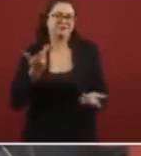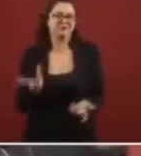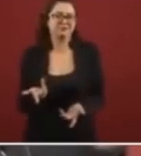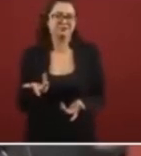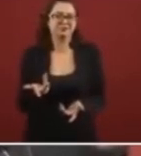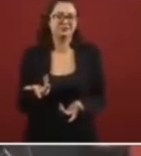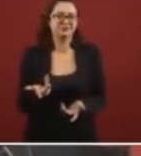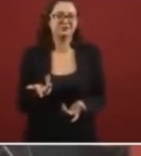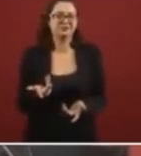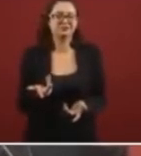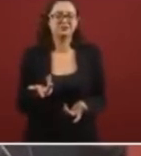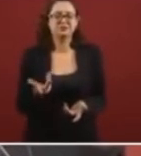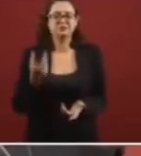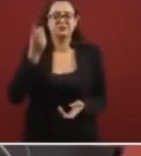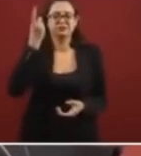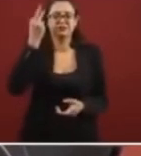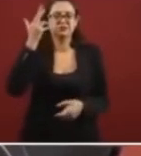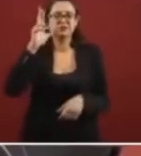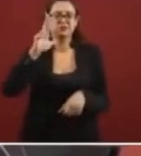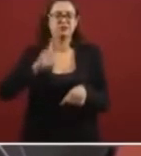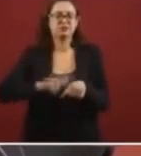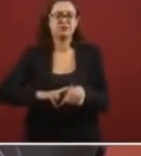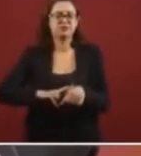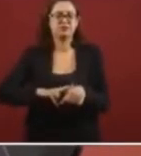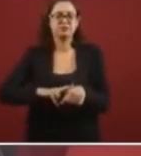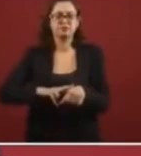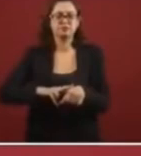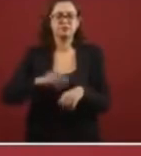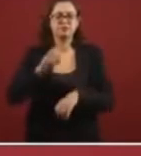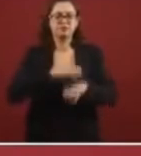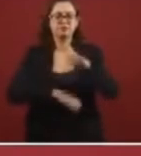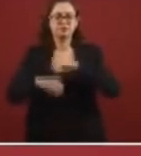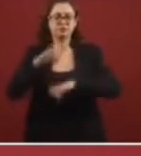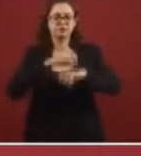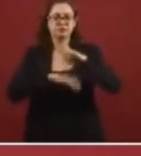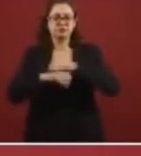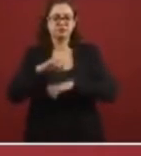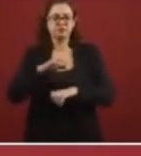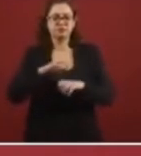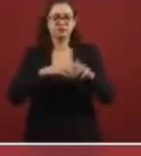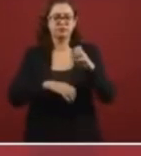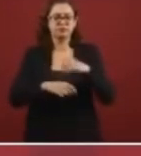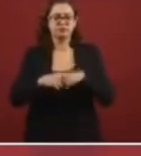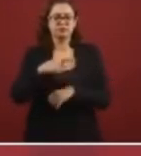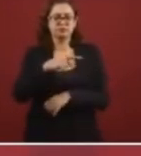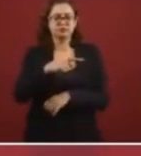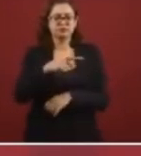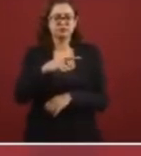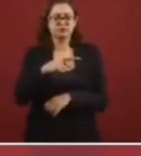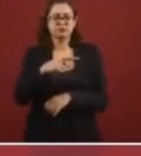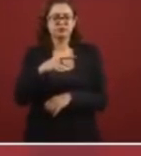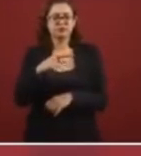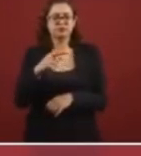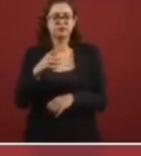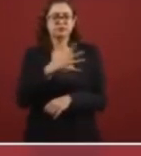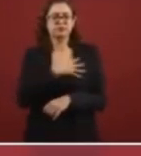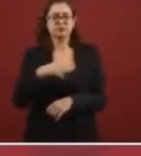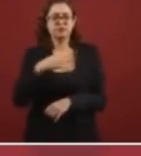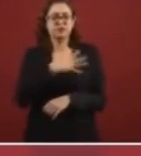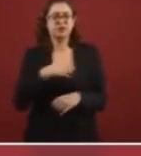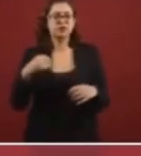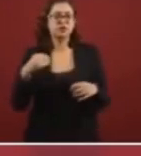El director, the director empresa, of this company es hijo del que